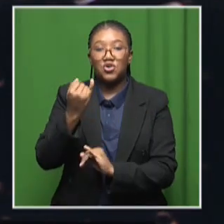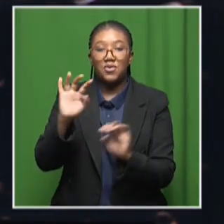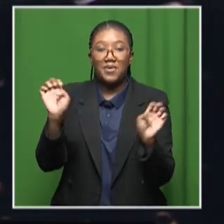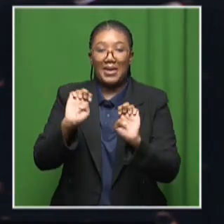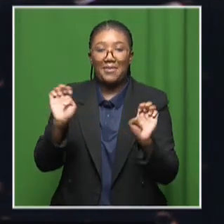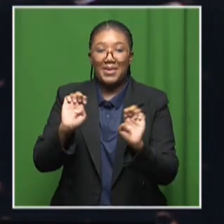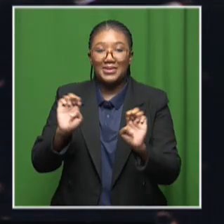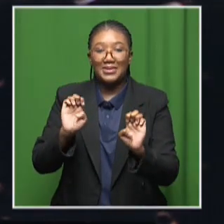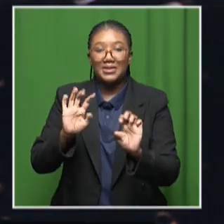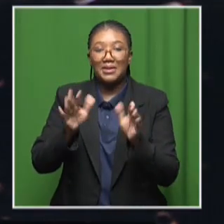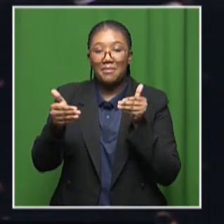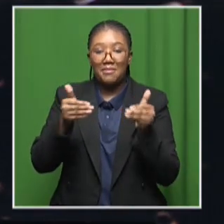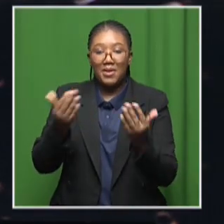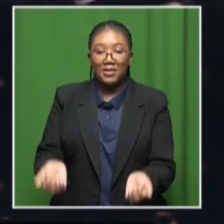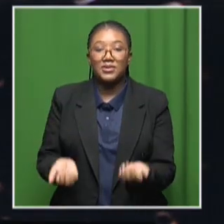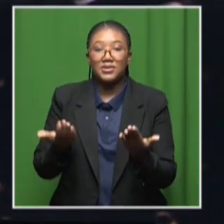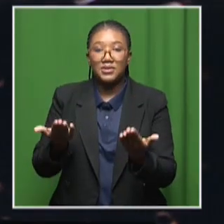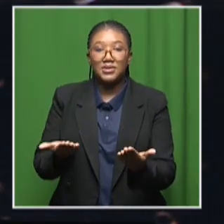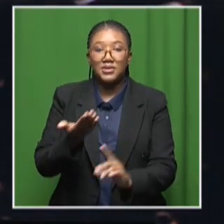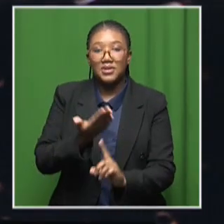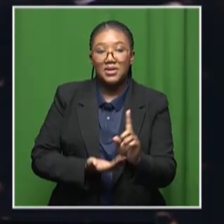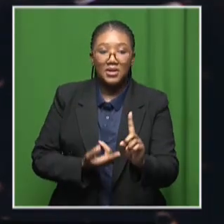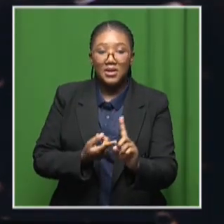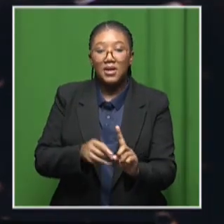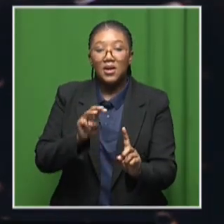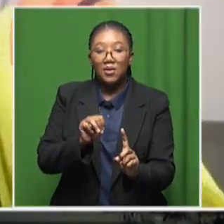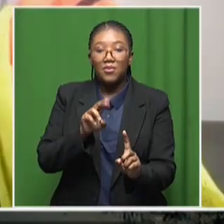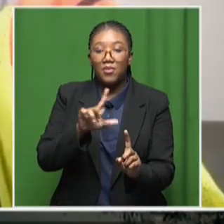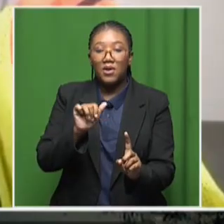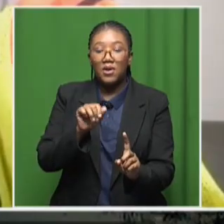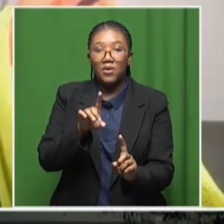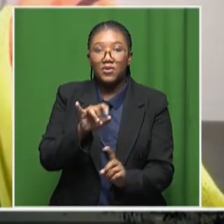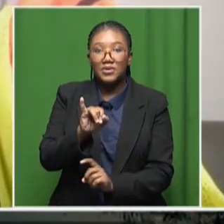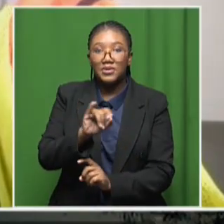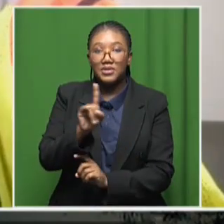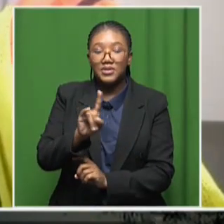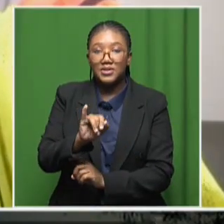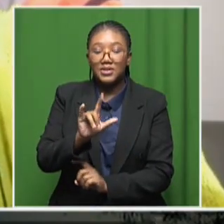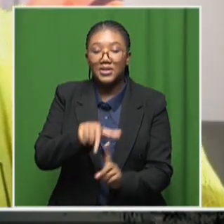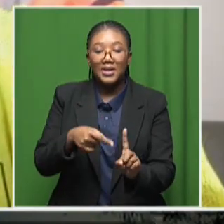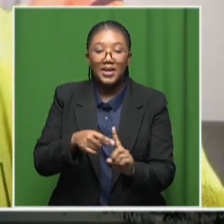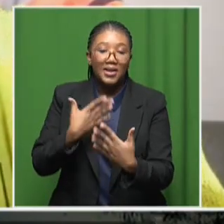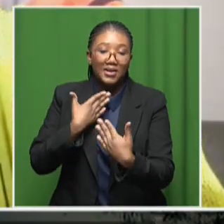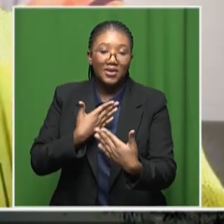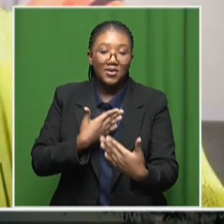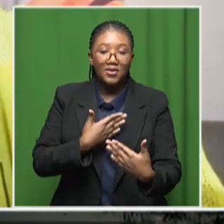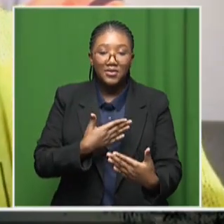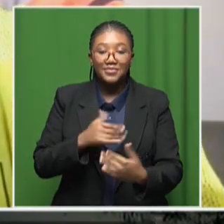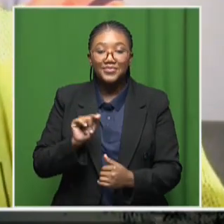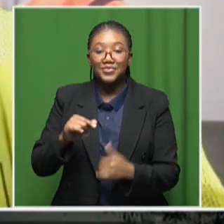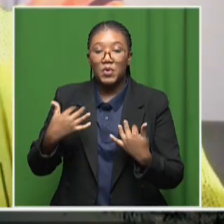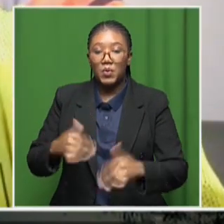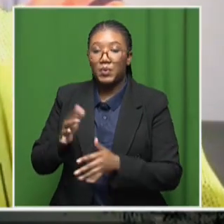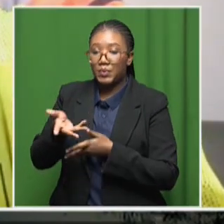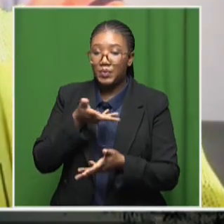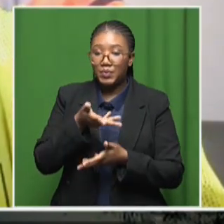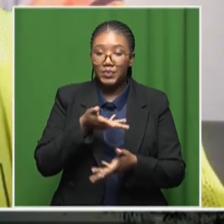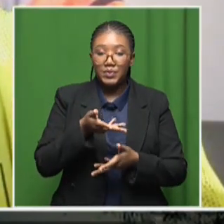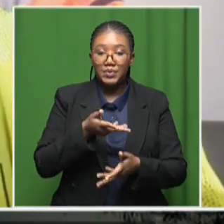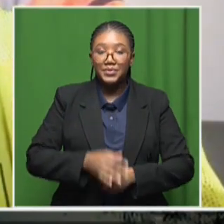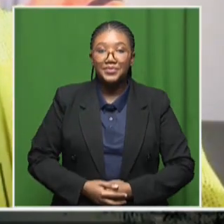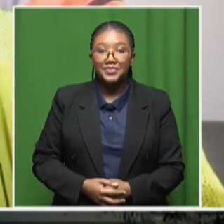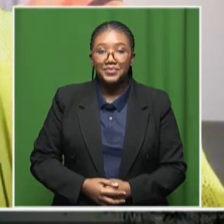Emergency Management Services spokesperson, Robert Mulwazi. Robert, again, thank you always for talking to us.